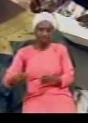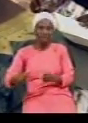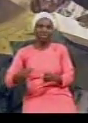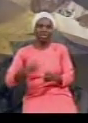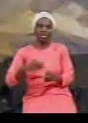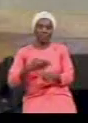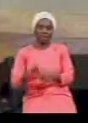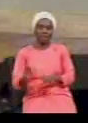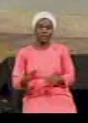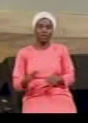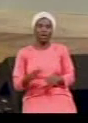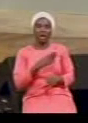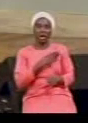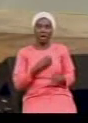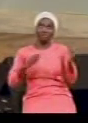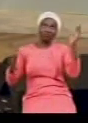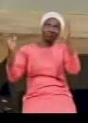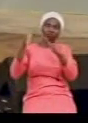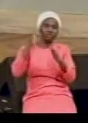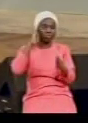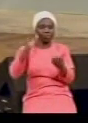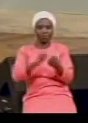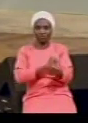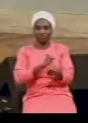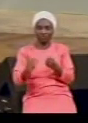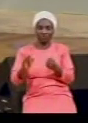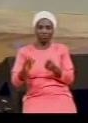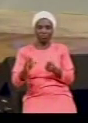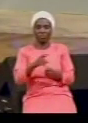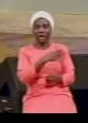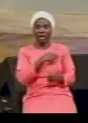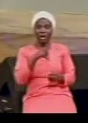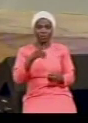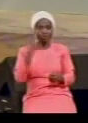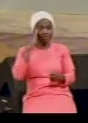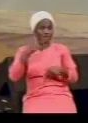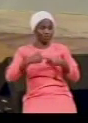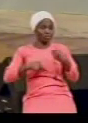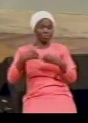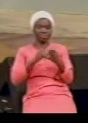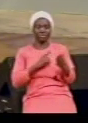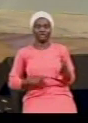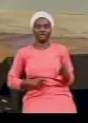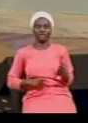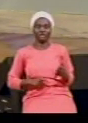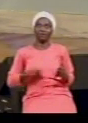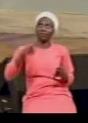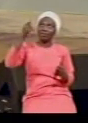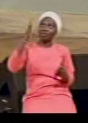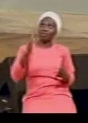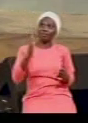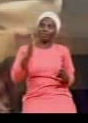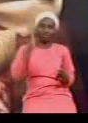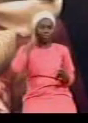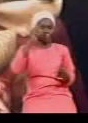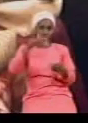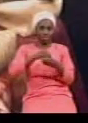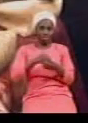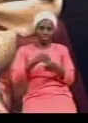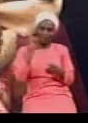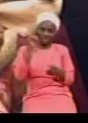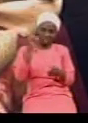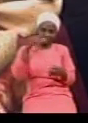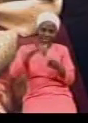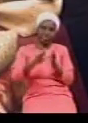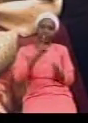scatter them. And thou shalt rejoice in the Lord. God will put testimony in your mouth. And